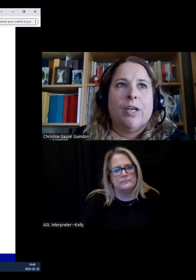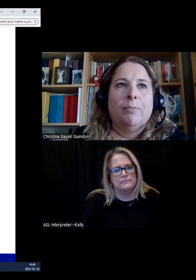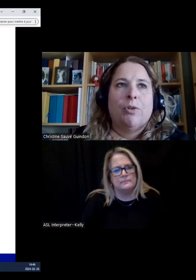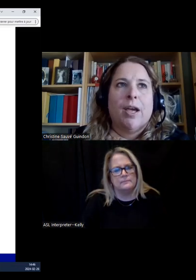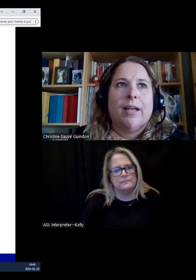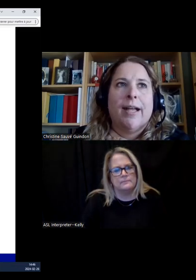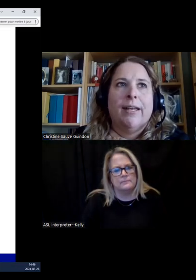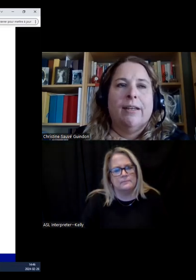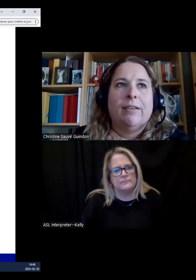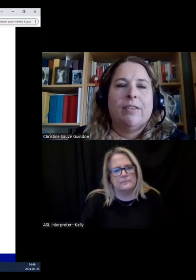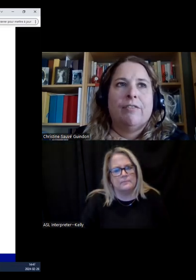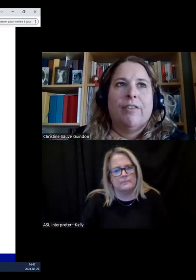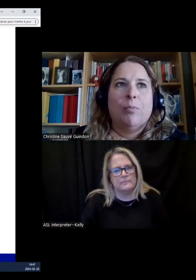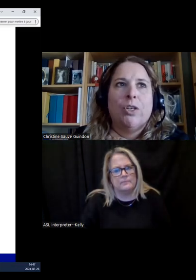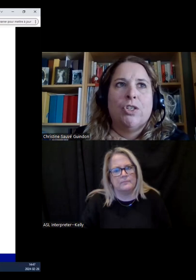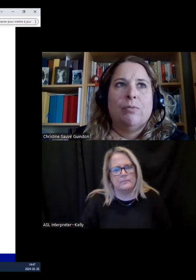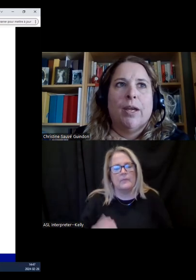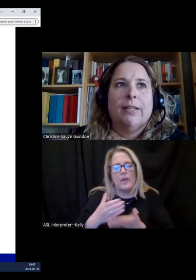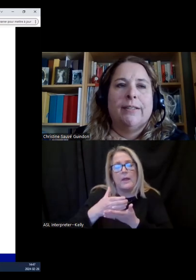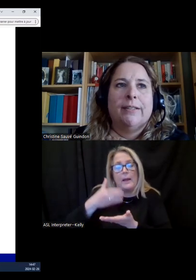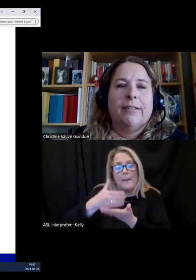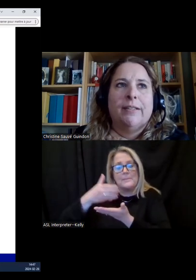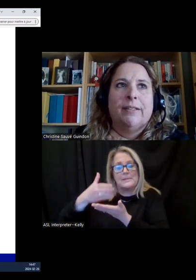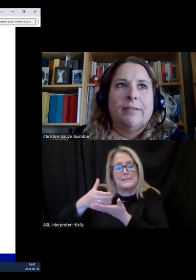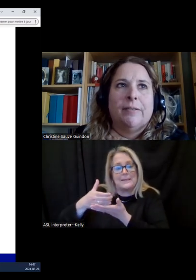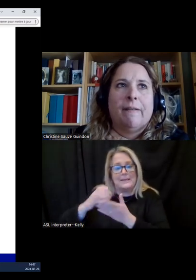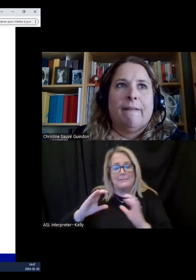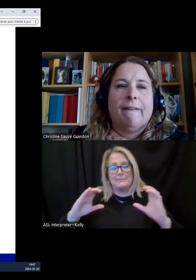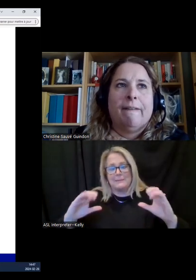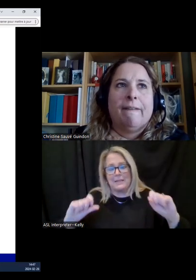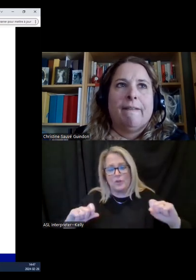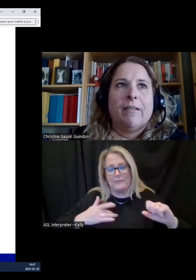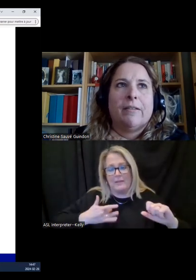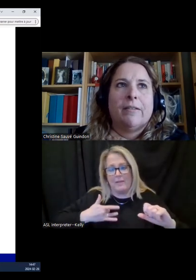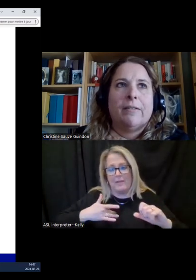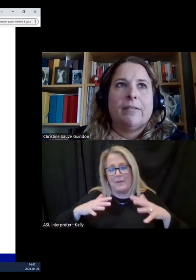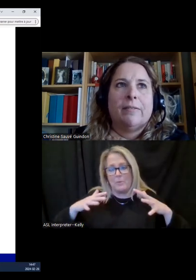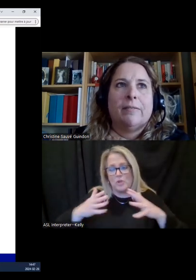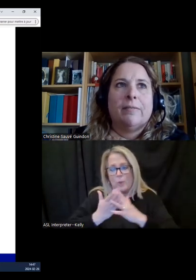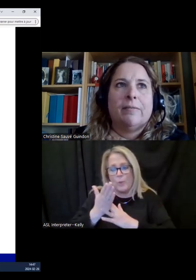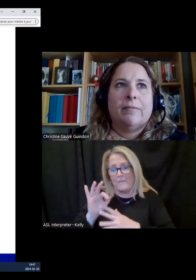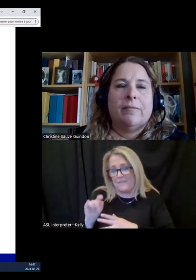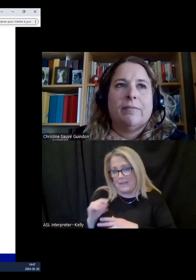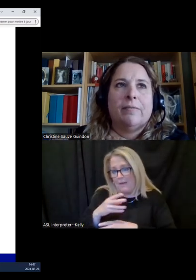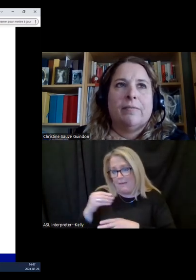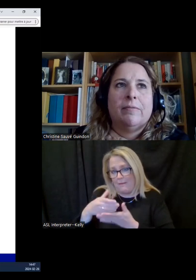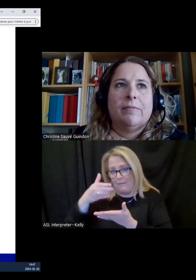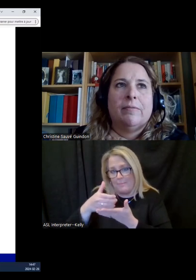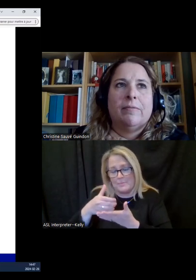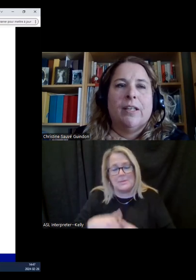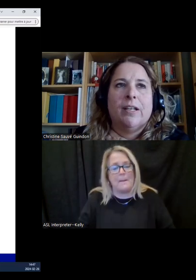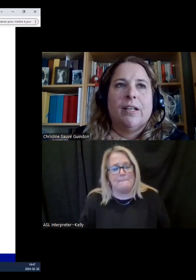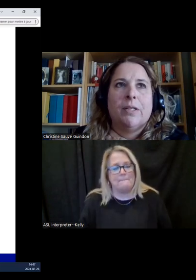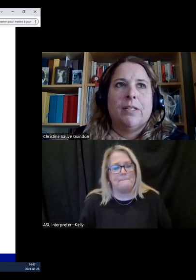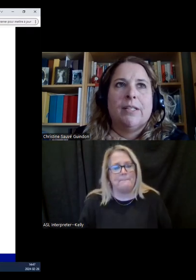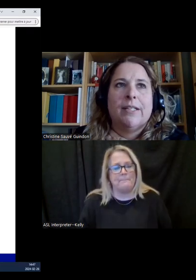So the cups are adding the vibration, right? feeling the